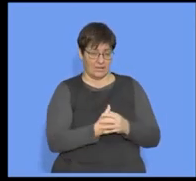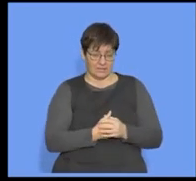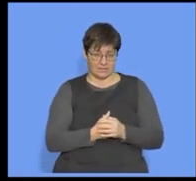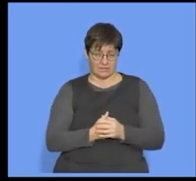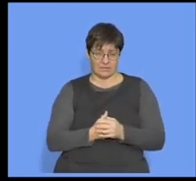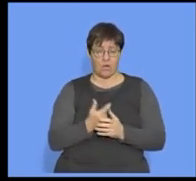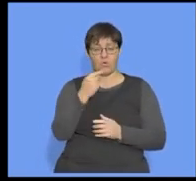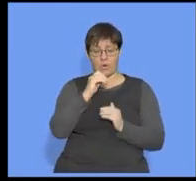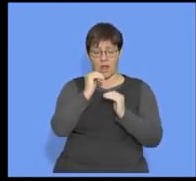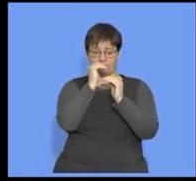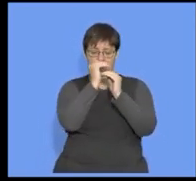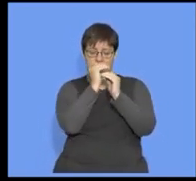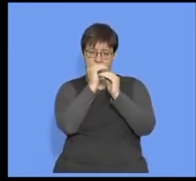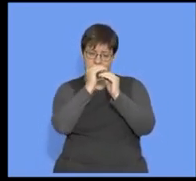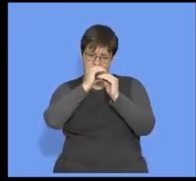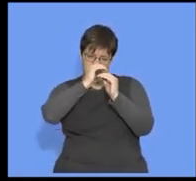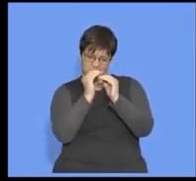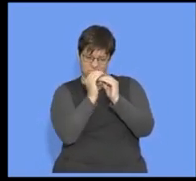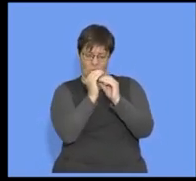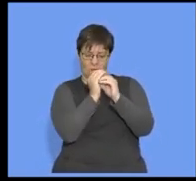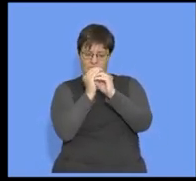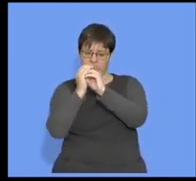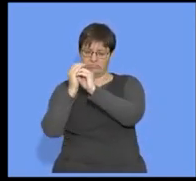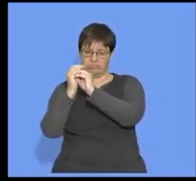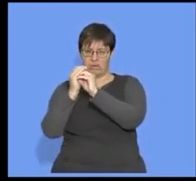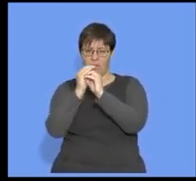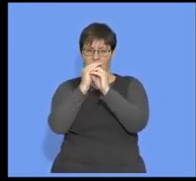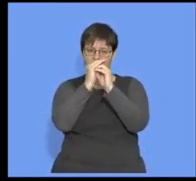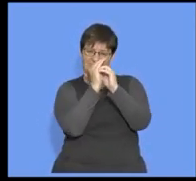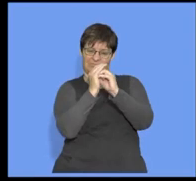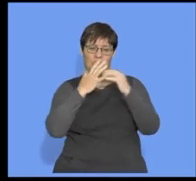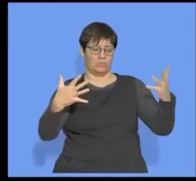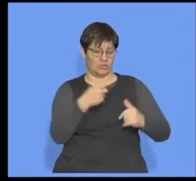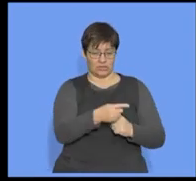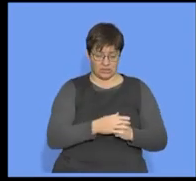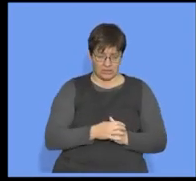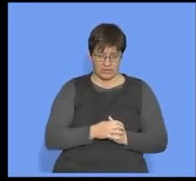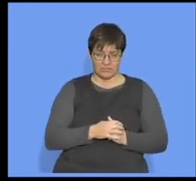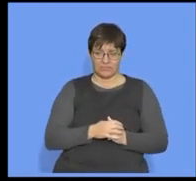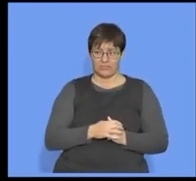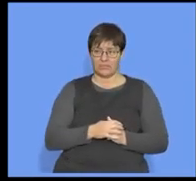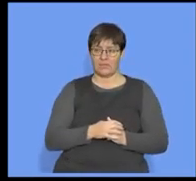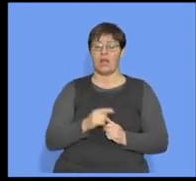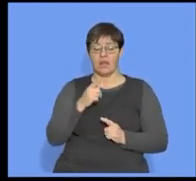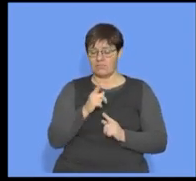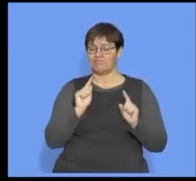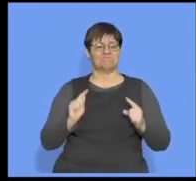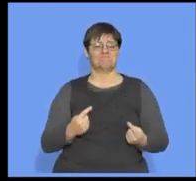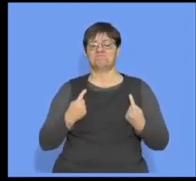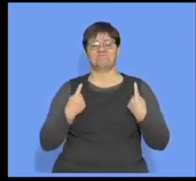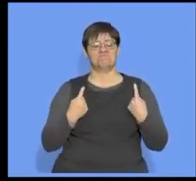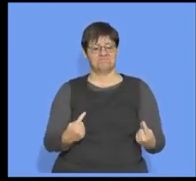eyeball is too long, where the cornea being too curved for the length of the eyeball, and